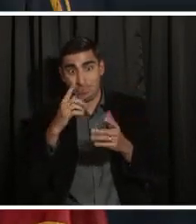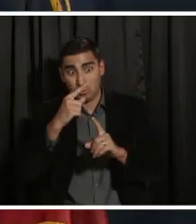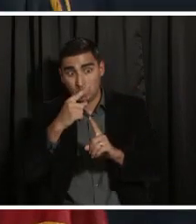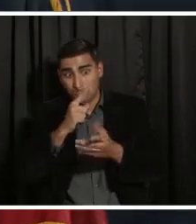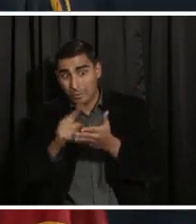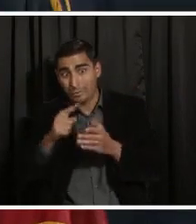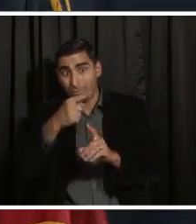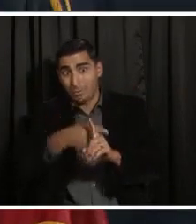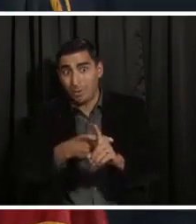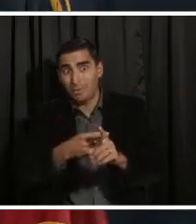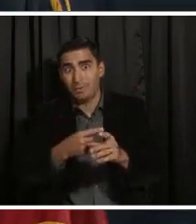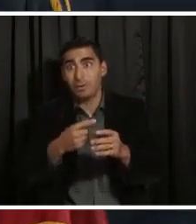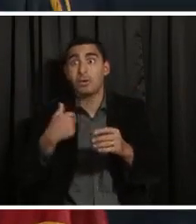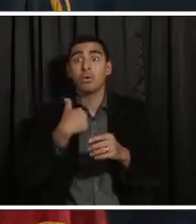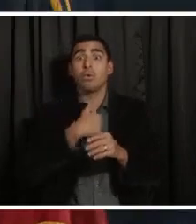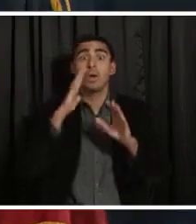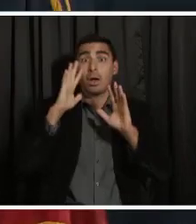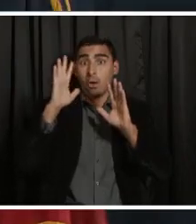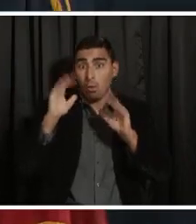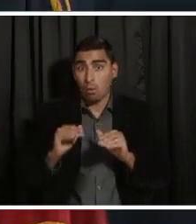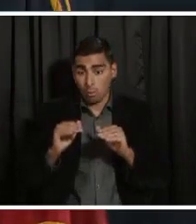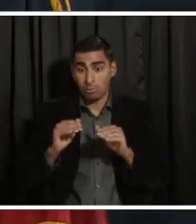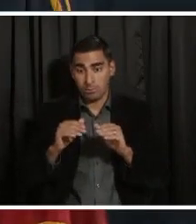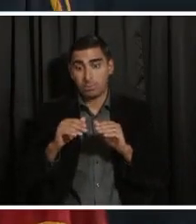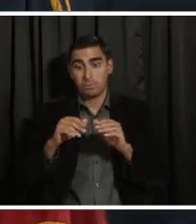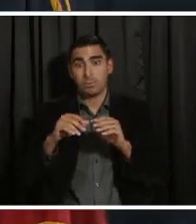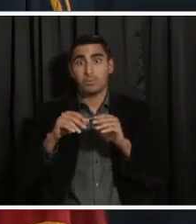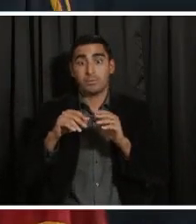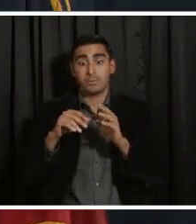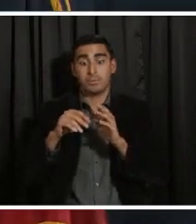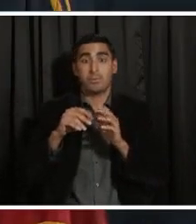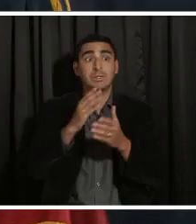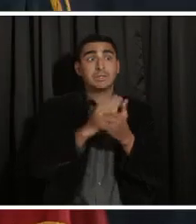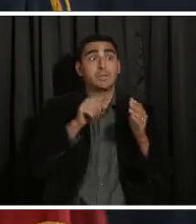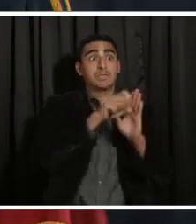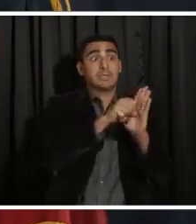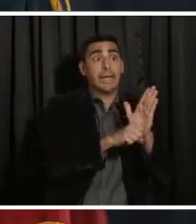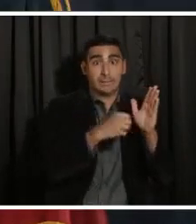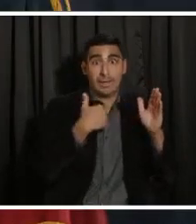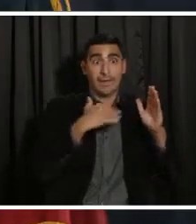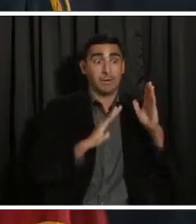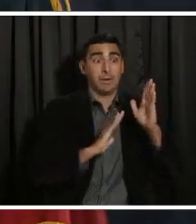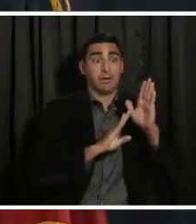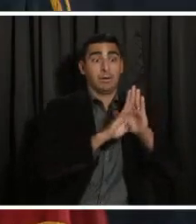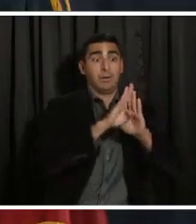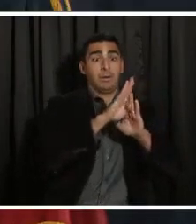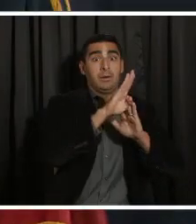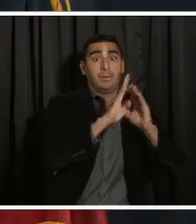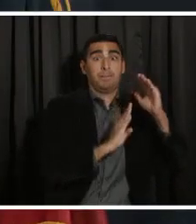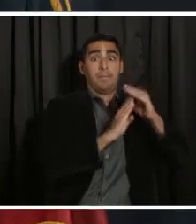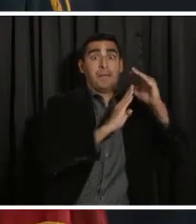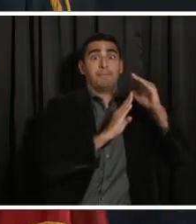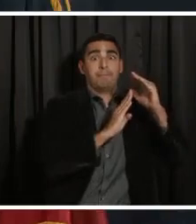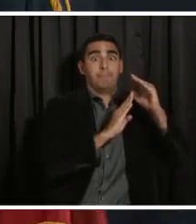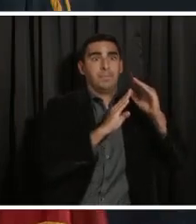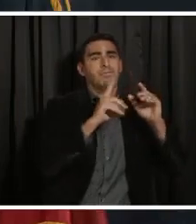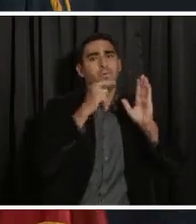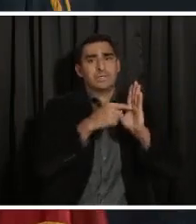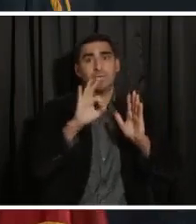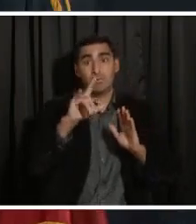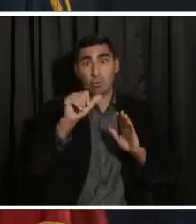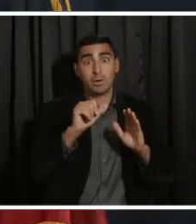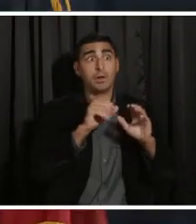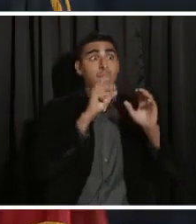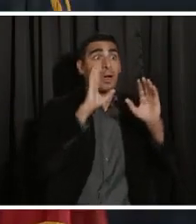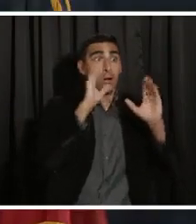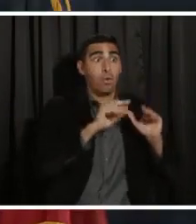that it takes a trajectory like it did in some of the states that had peaks a month ago, like Florida, and some of the southern states, we also know that